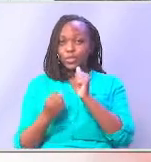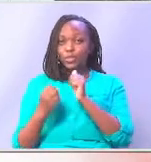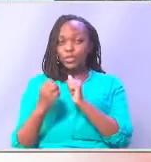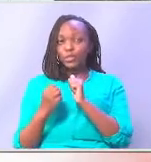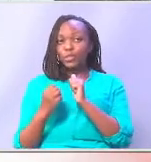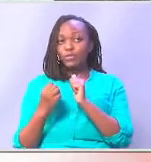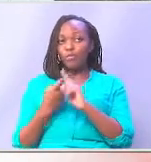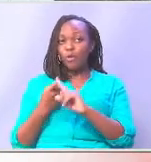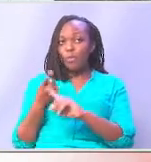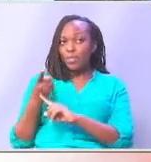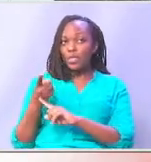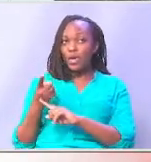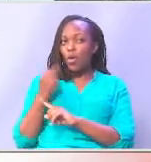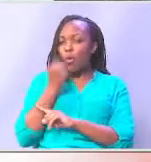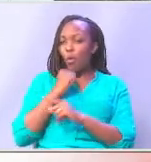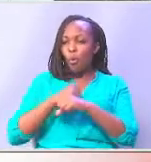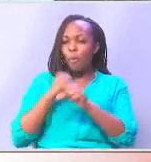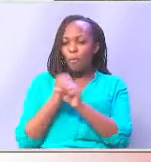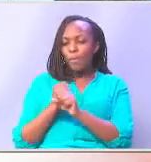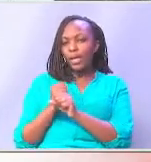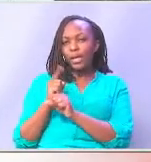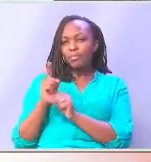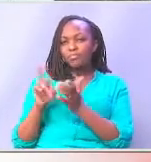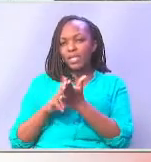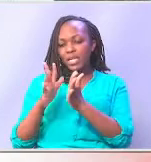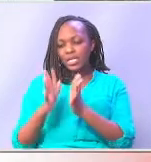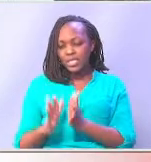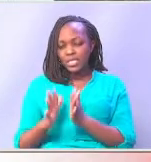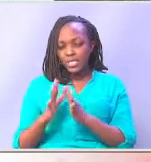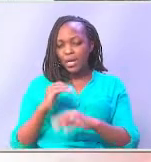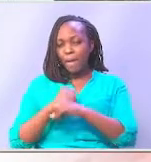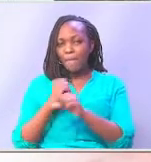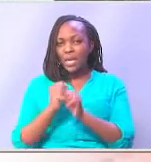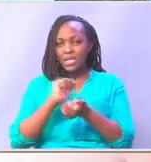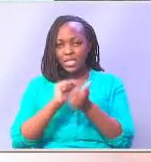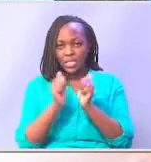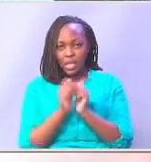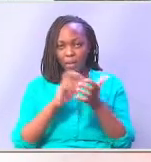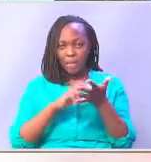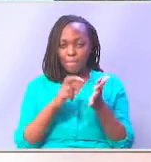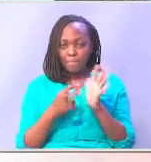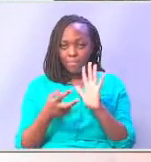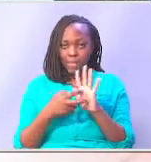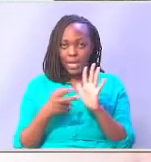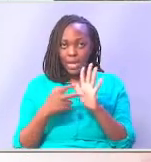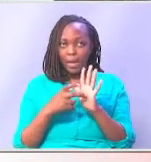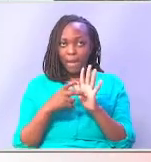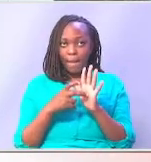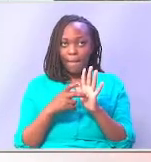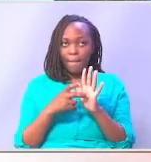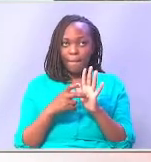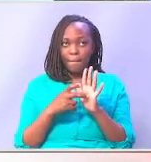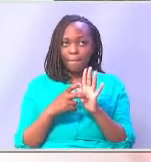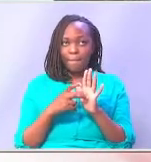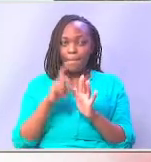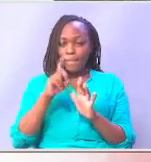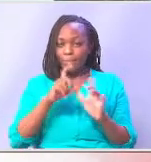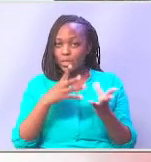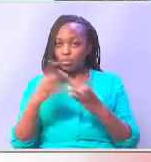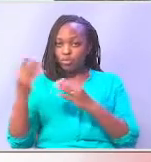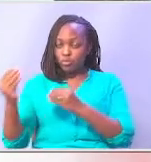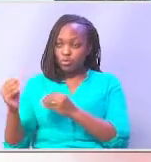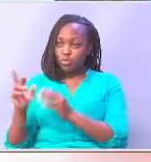causes the registrar to make those changes. So that it's action by the party that then when you move to the registrar and say, we're